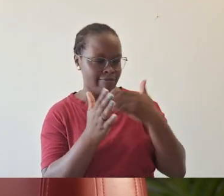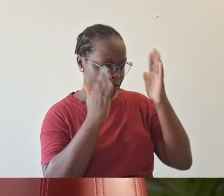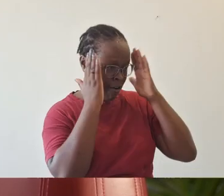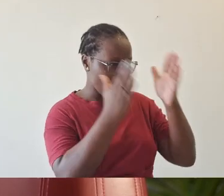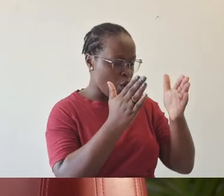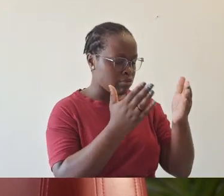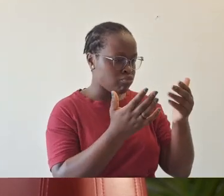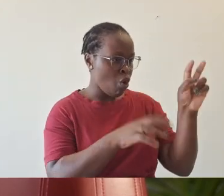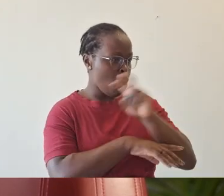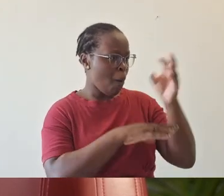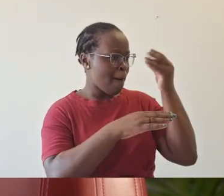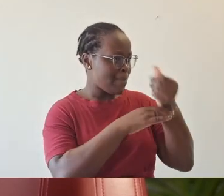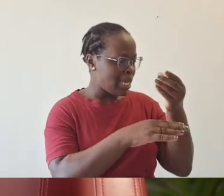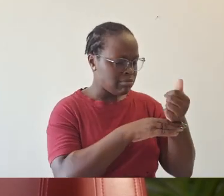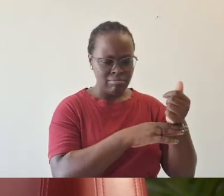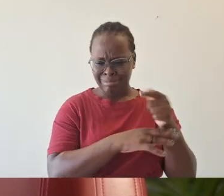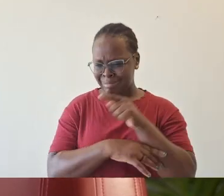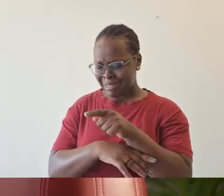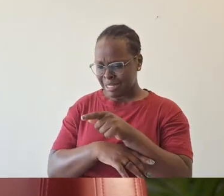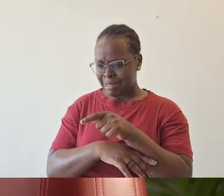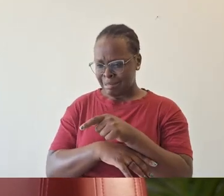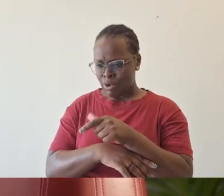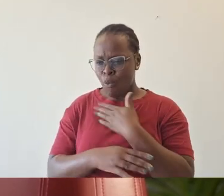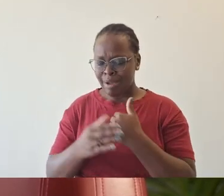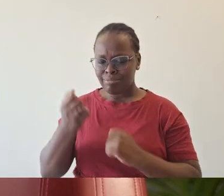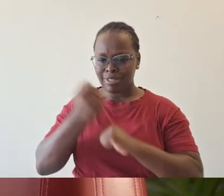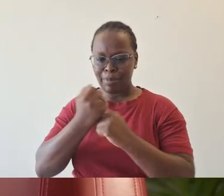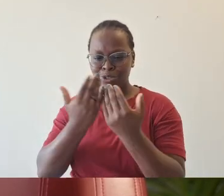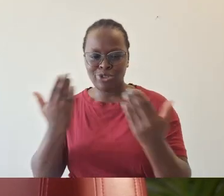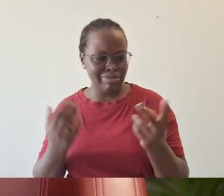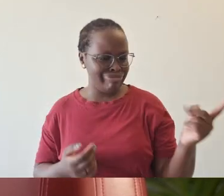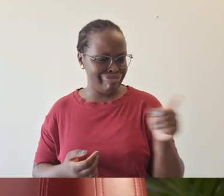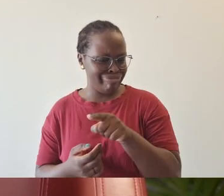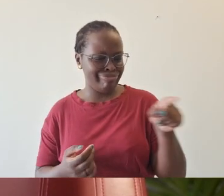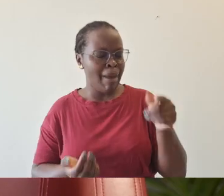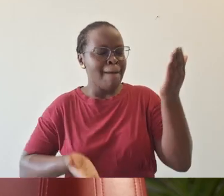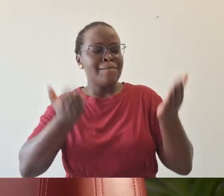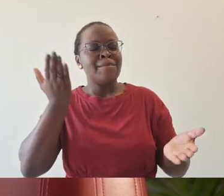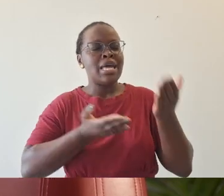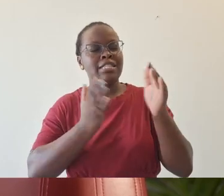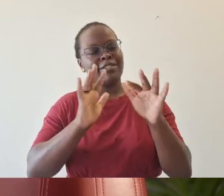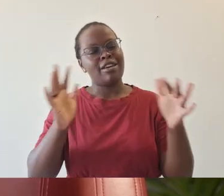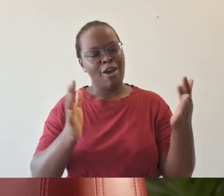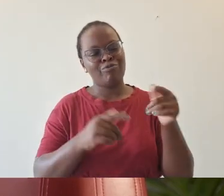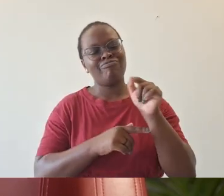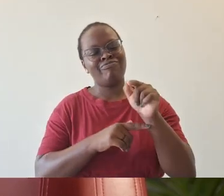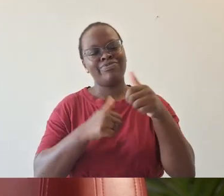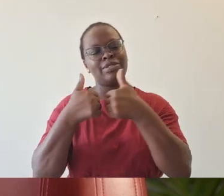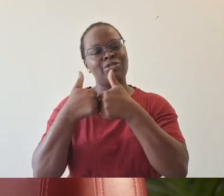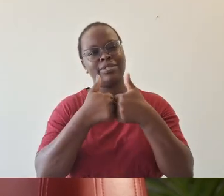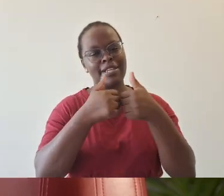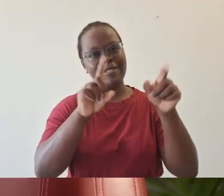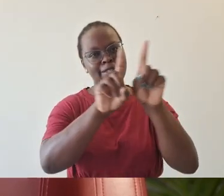times. So there's economic pressures, and then there's the ask to support the children at home. So navigating that and picking and balancing also becomes